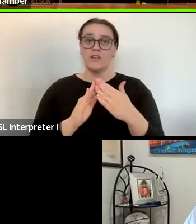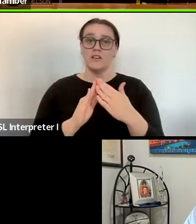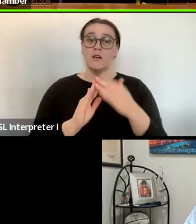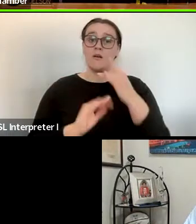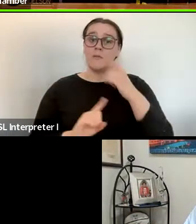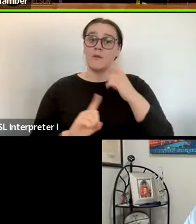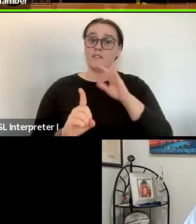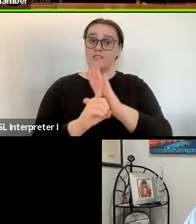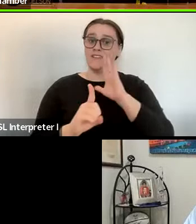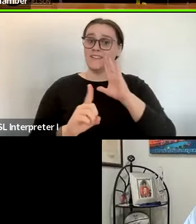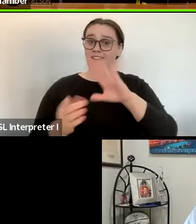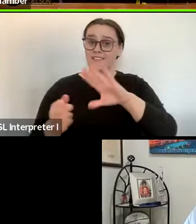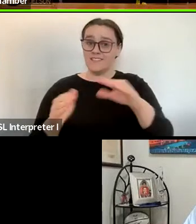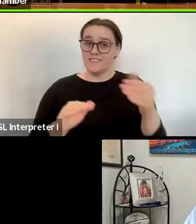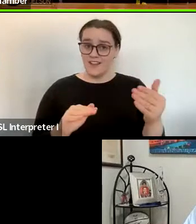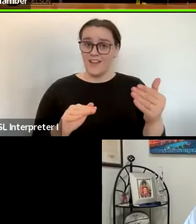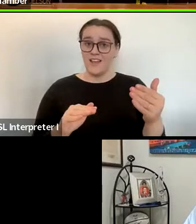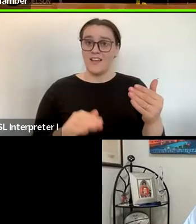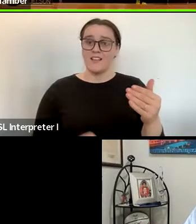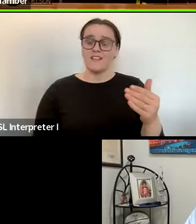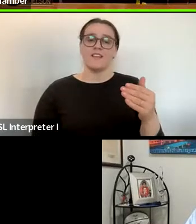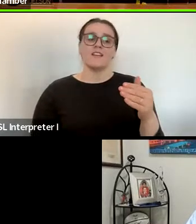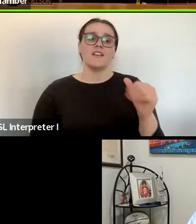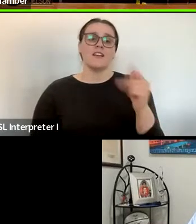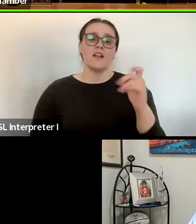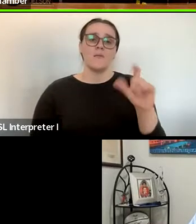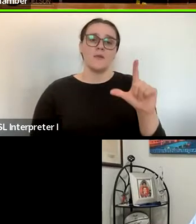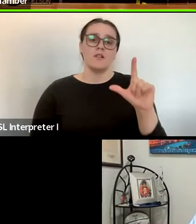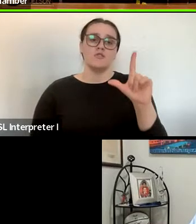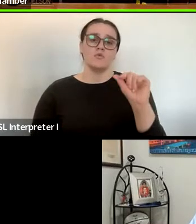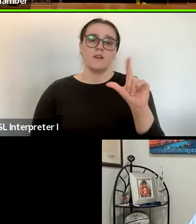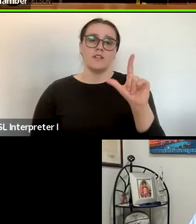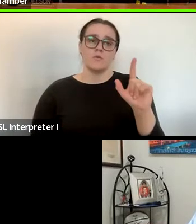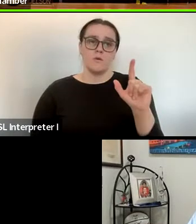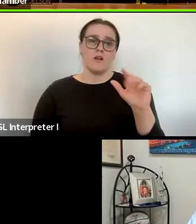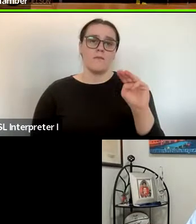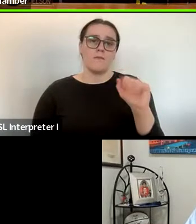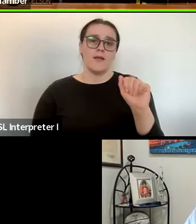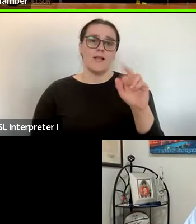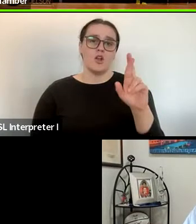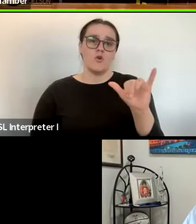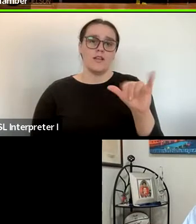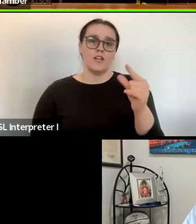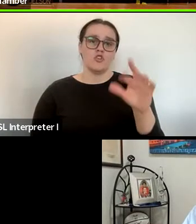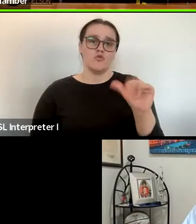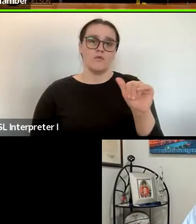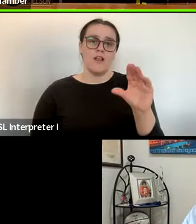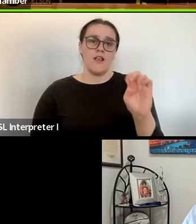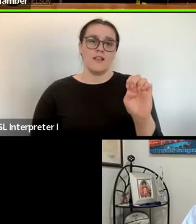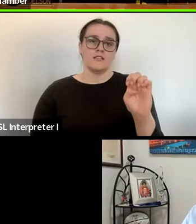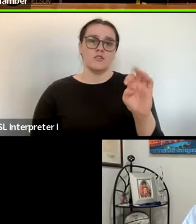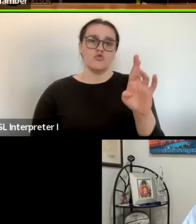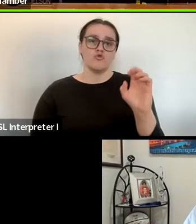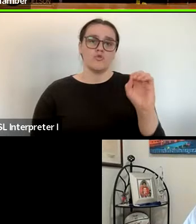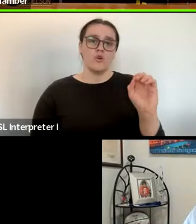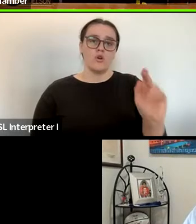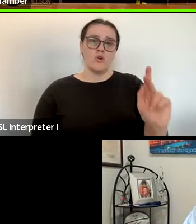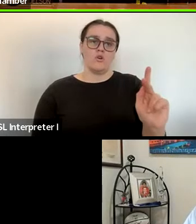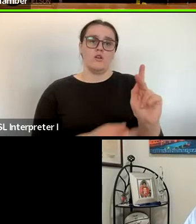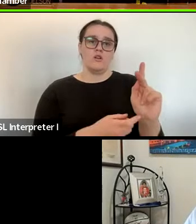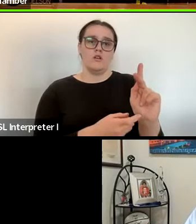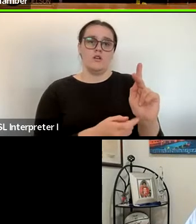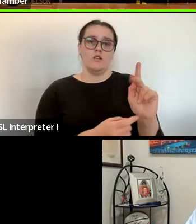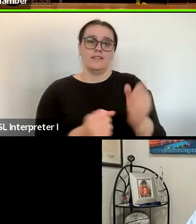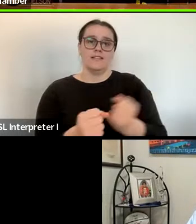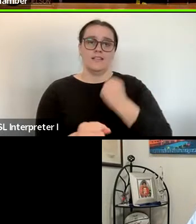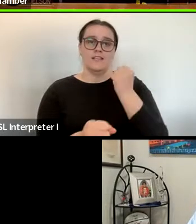in April 2021, Mary Grace Rook, a magistrate judge for the Superior Court, and her husband Al Rook worked with the McNeil family to